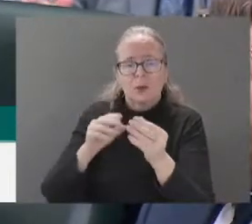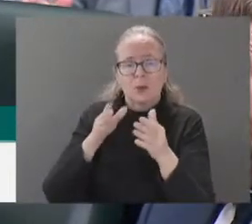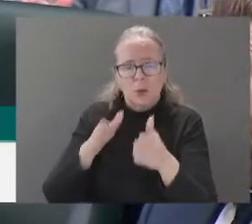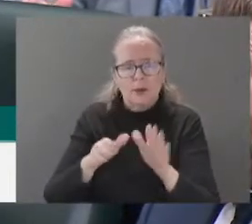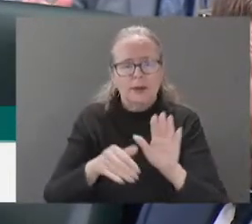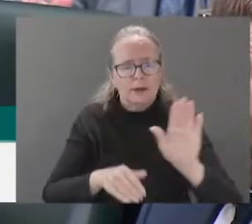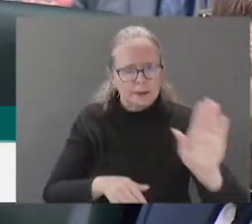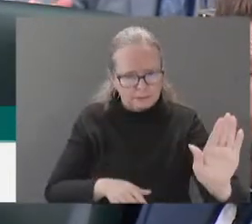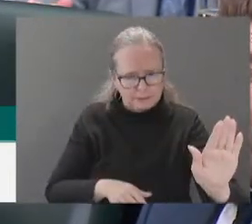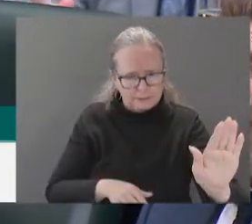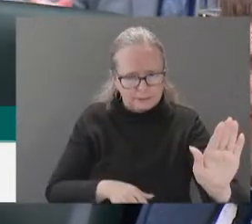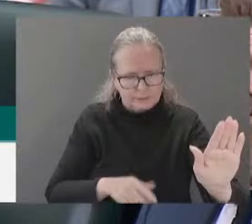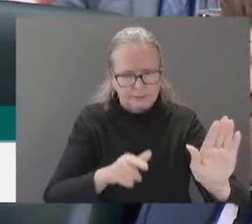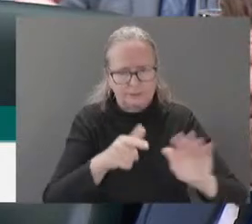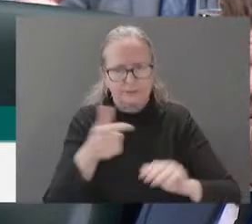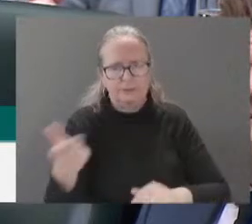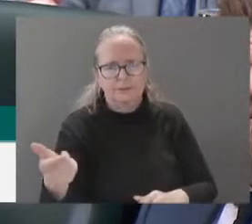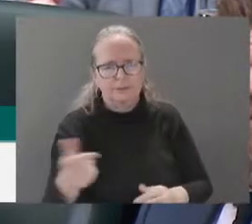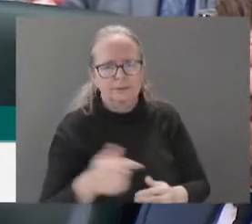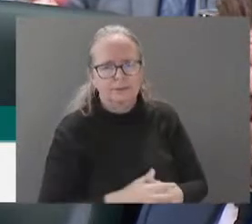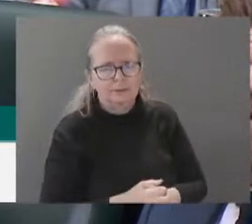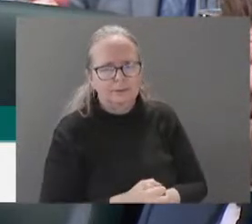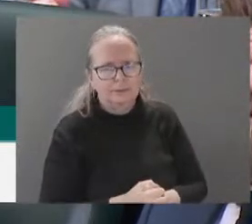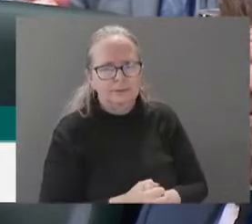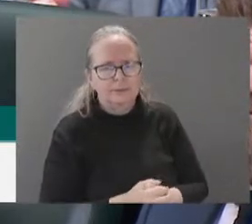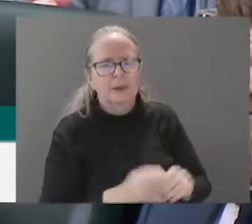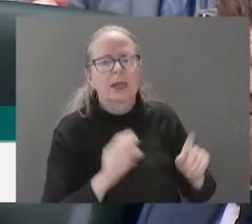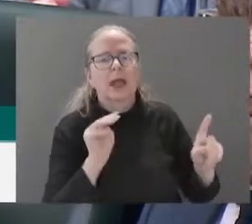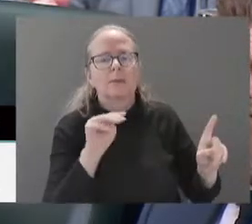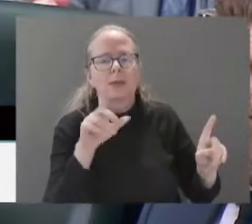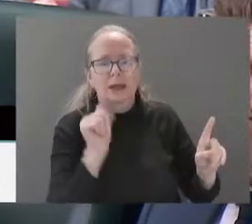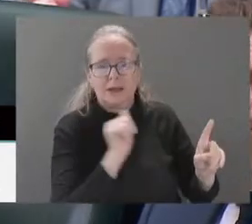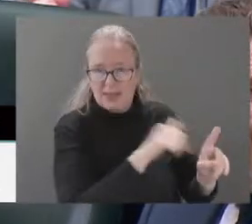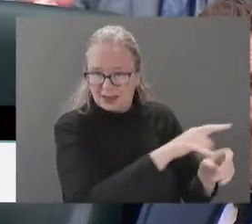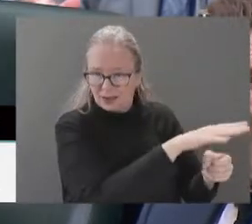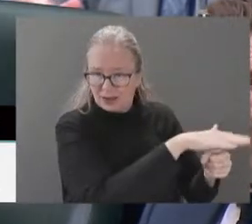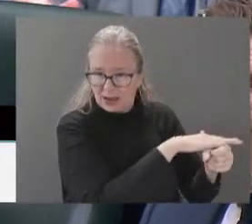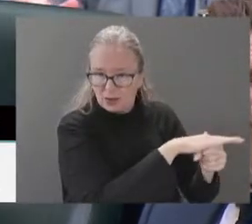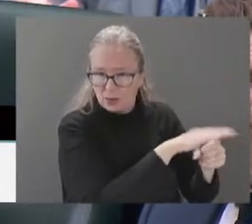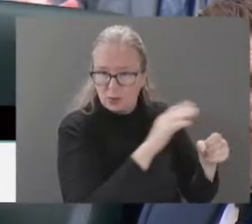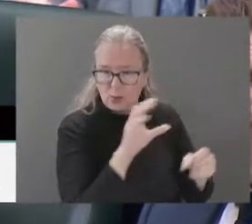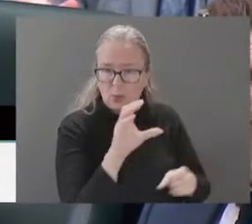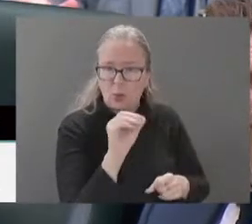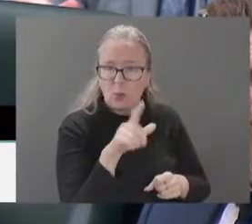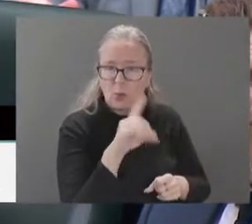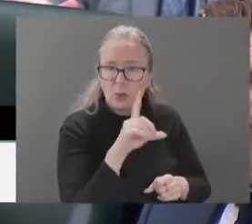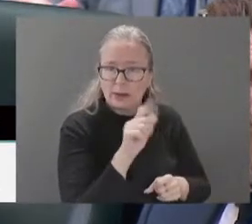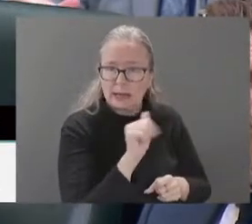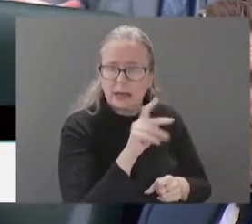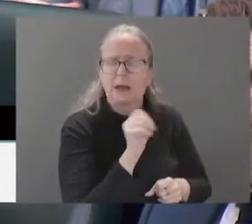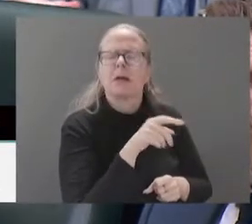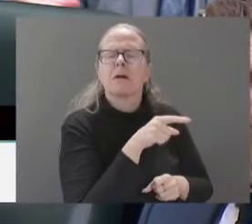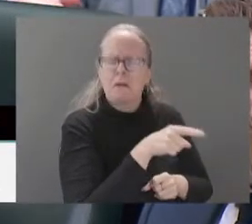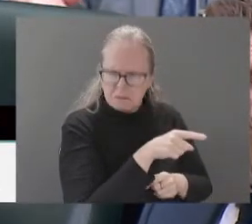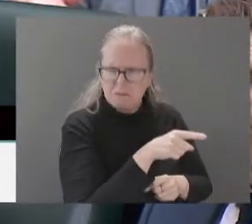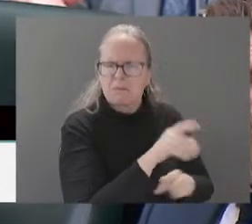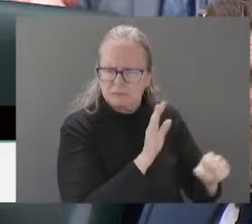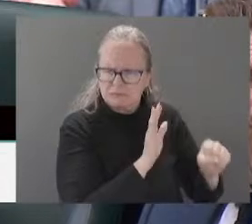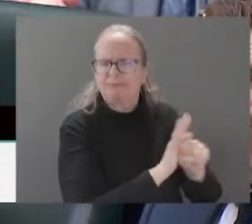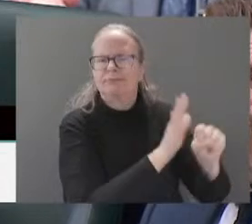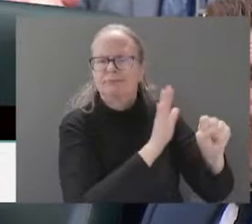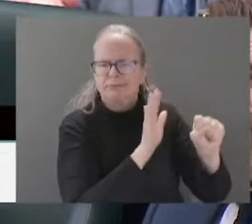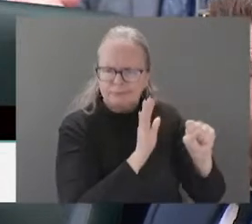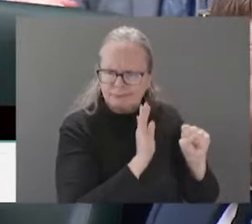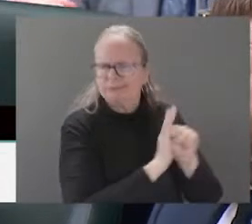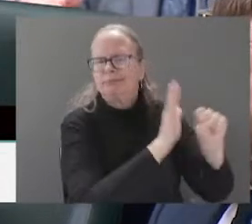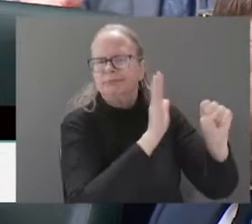uh actually the the MLA in that region has actually been a fierce advocate in Bonnyville Cold Lake St Paul and actually Mr Speaker the twinning from